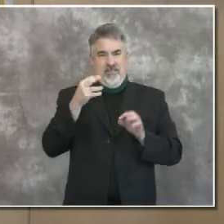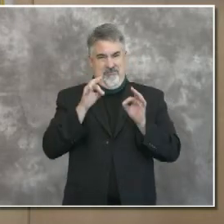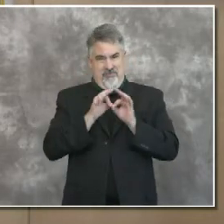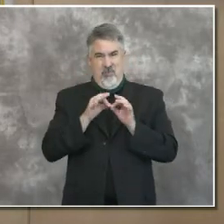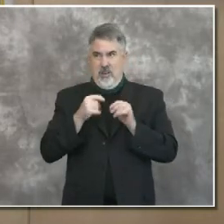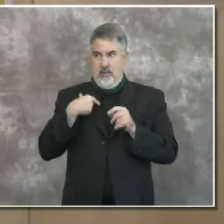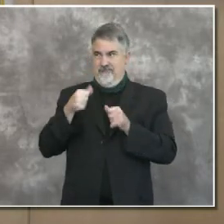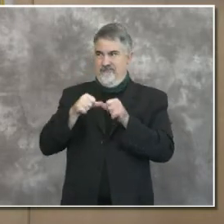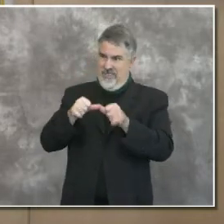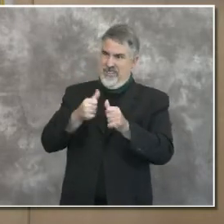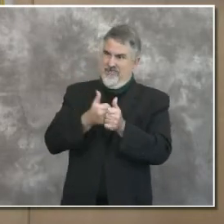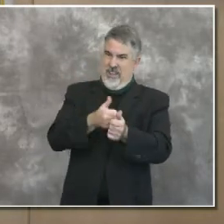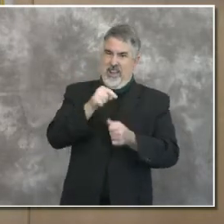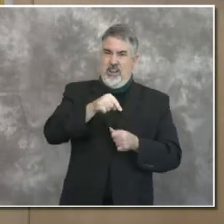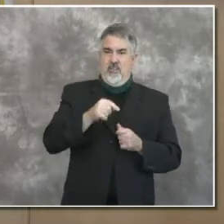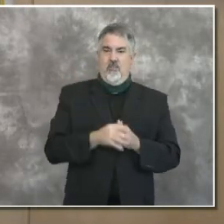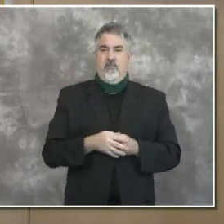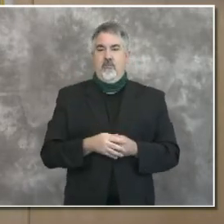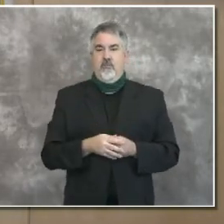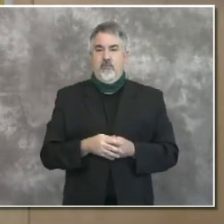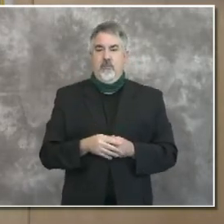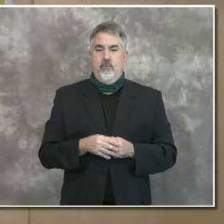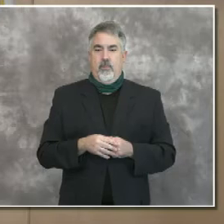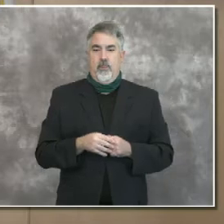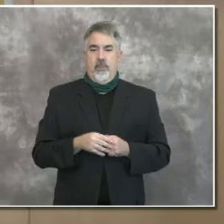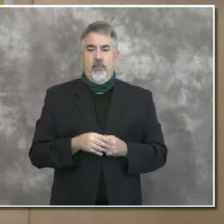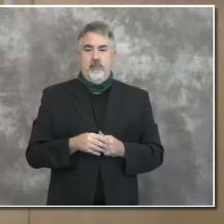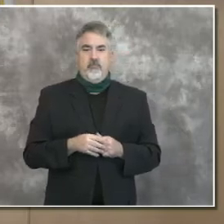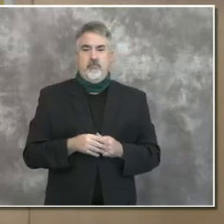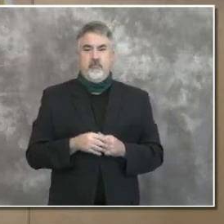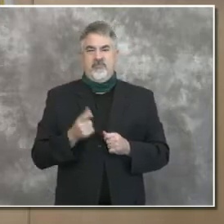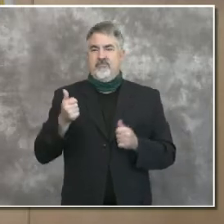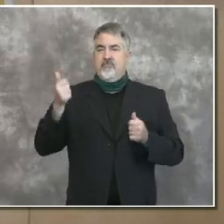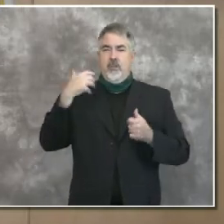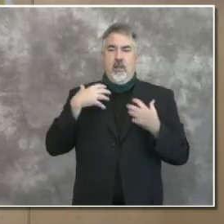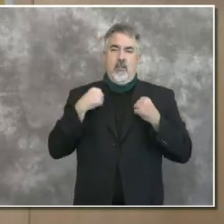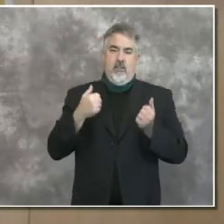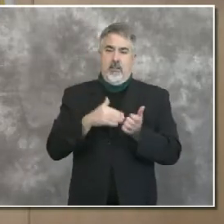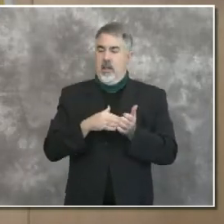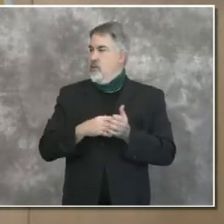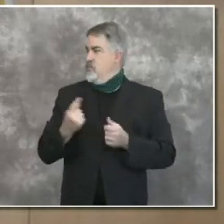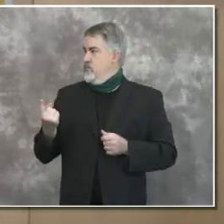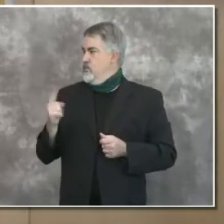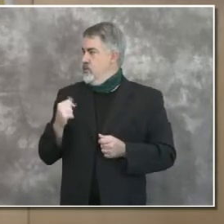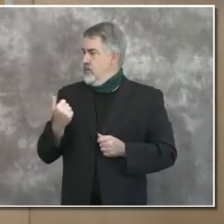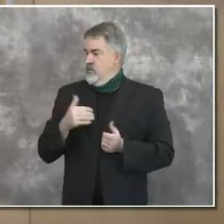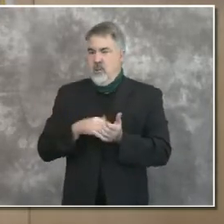officer, Dr. Wilma Wooten.